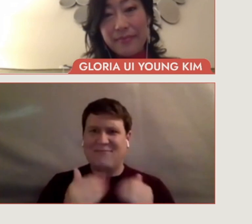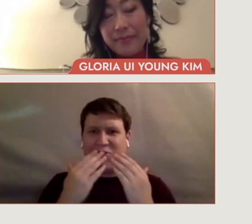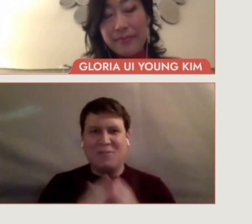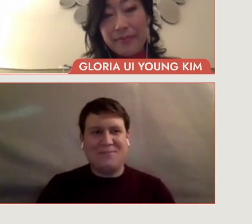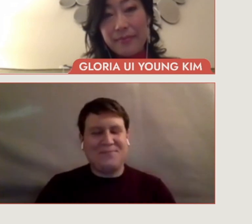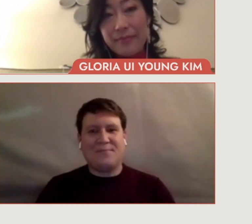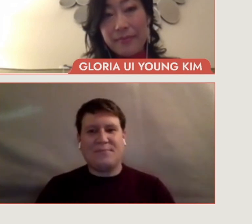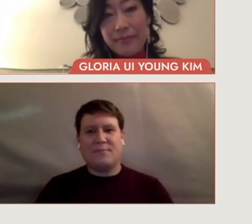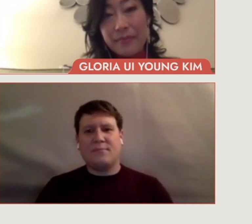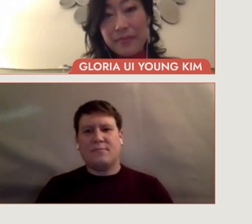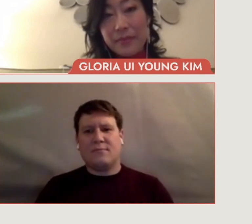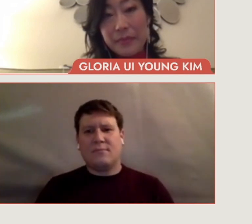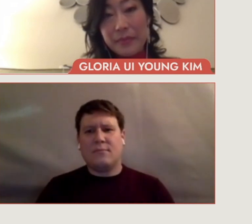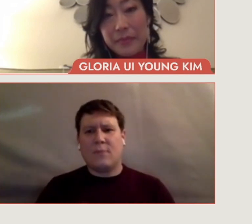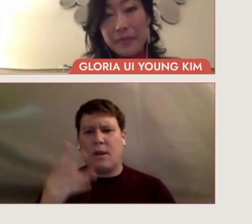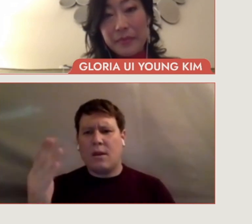There's another question. I'm not sure.